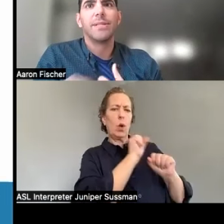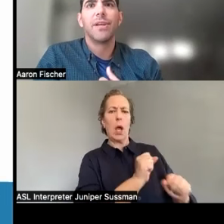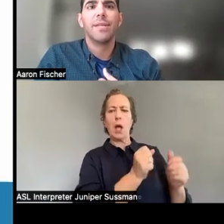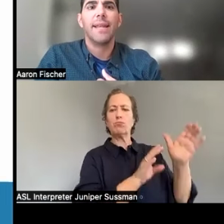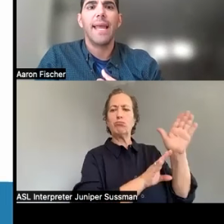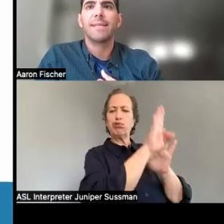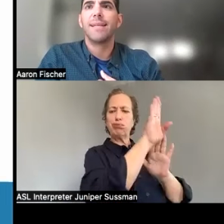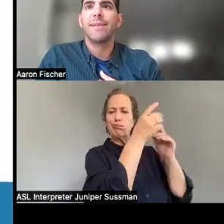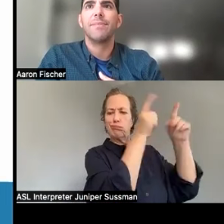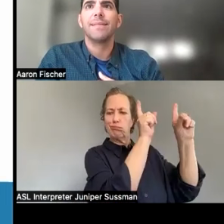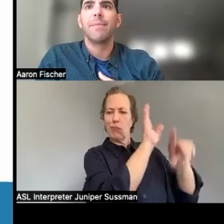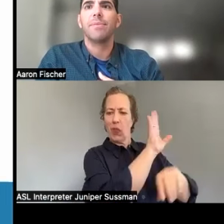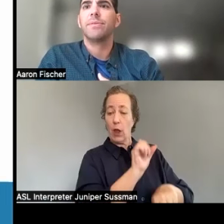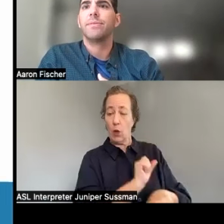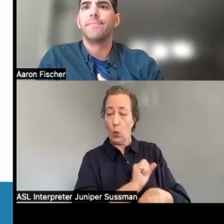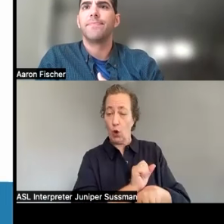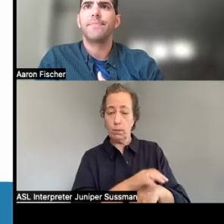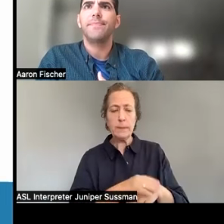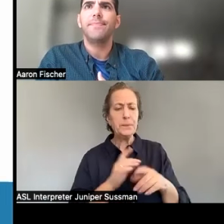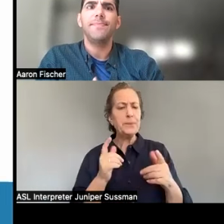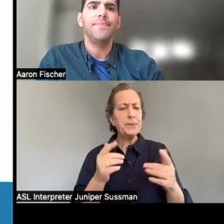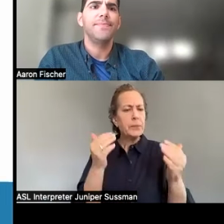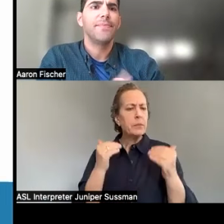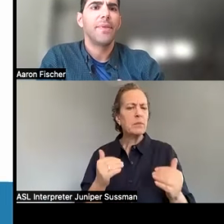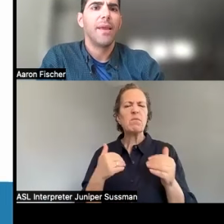So let's go to the next and give some examples.